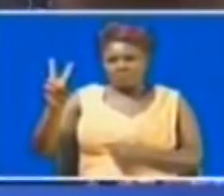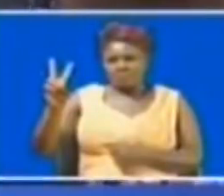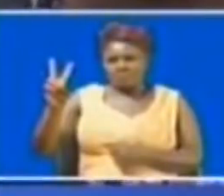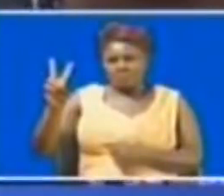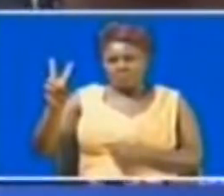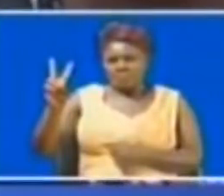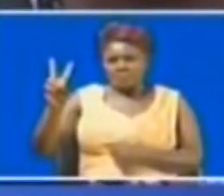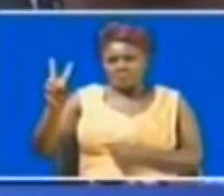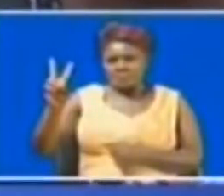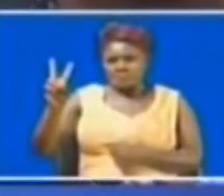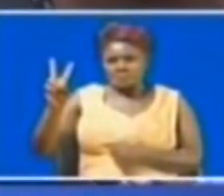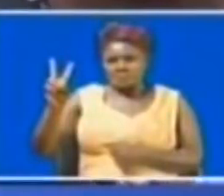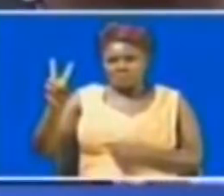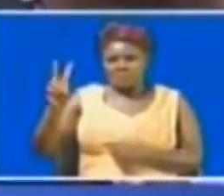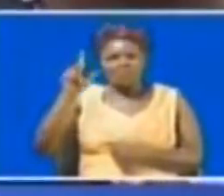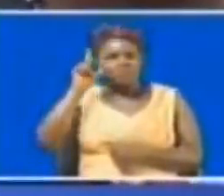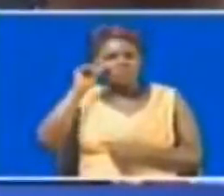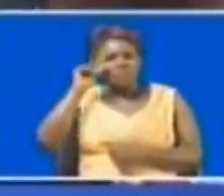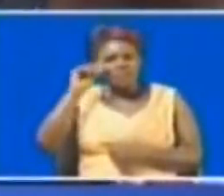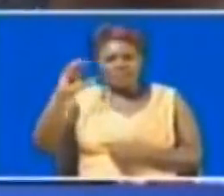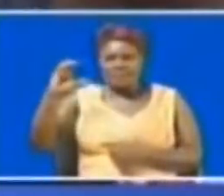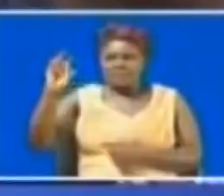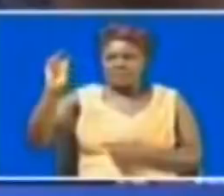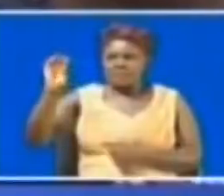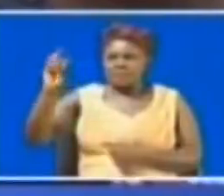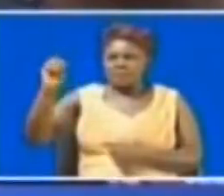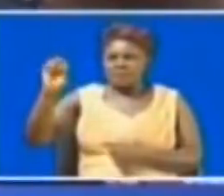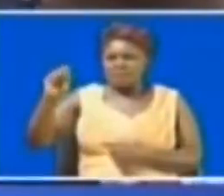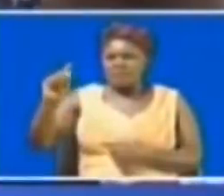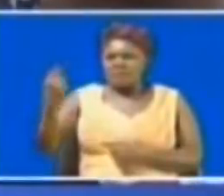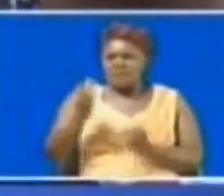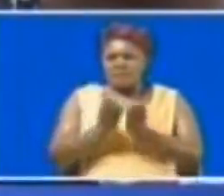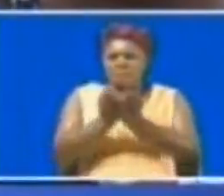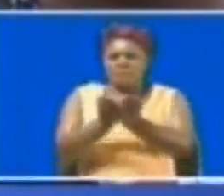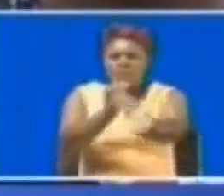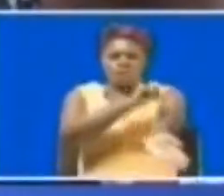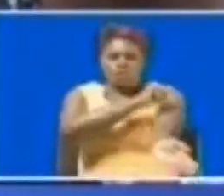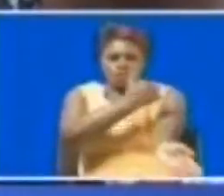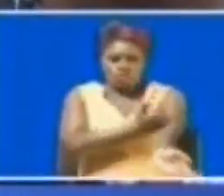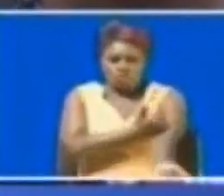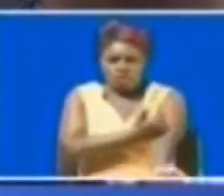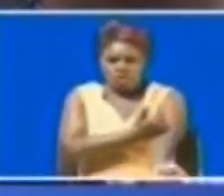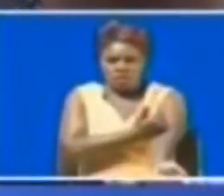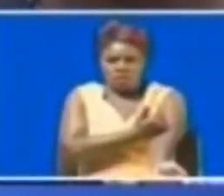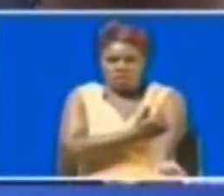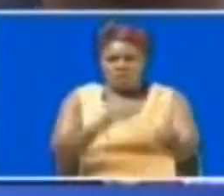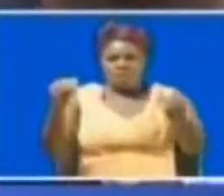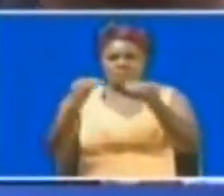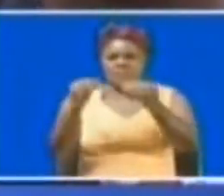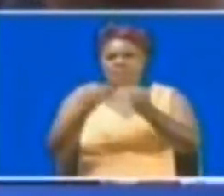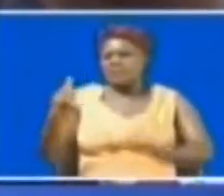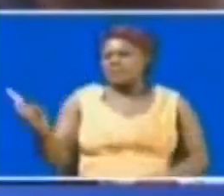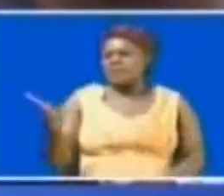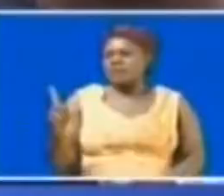Sites Limited, Mombasa Cement, Kenya Marine Authority, Kenya Port Authority, to a meeting in